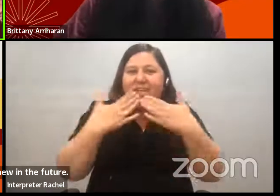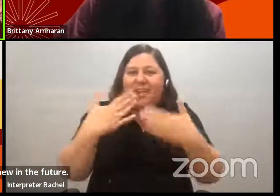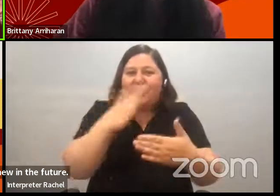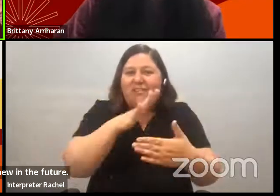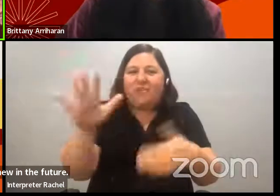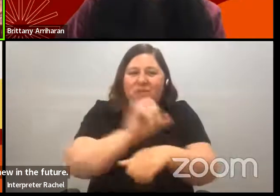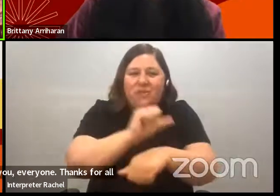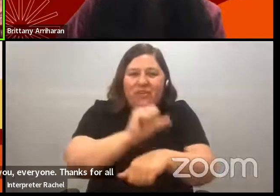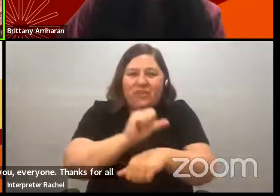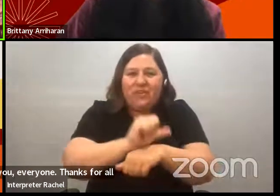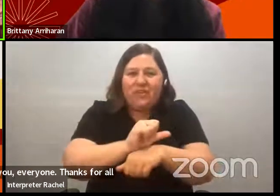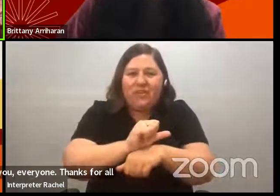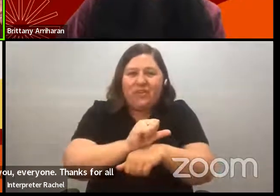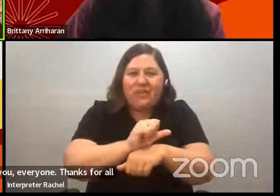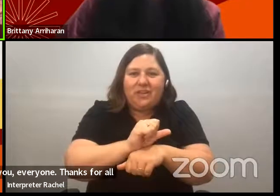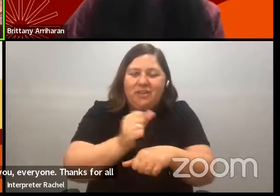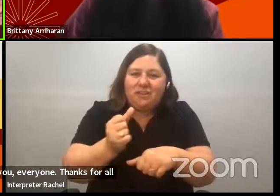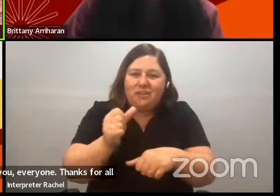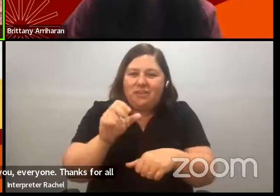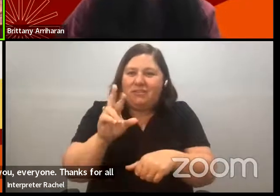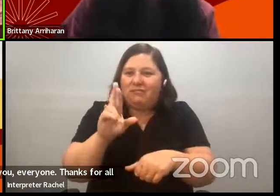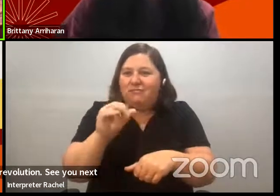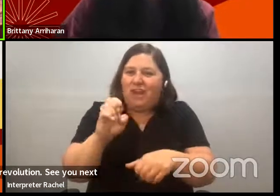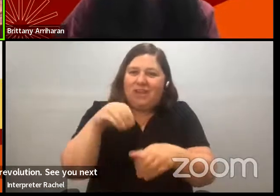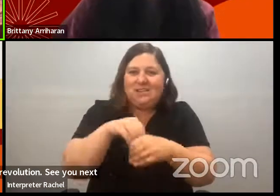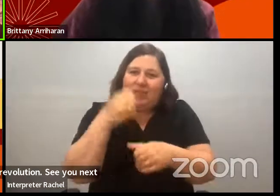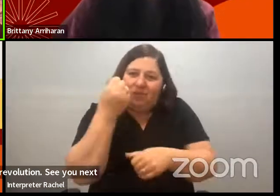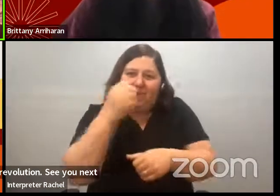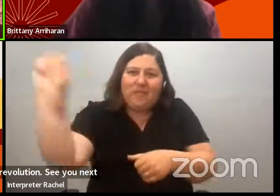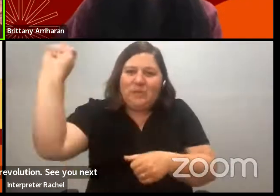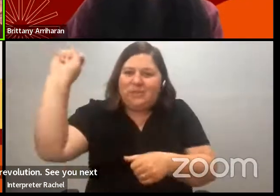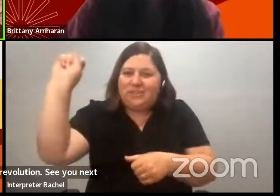work, Rise and Revolution. See you next time.